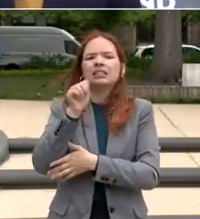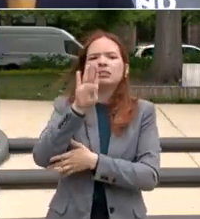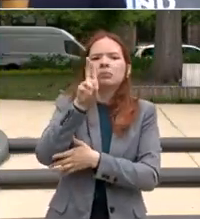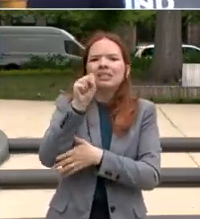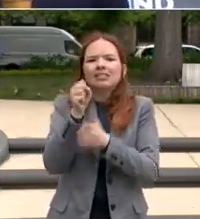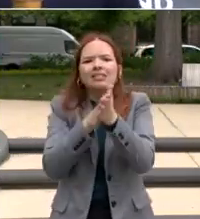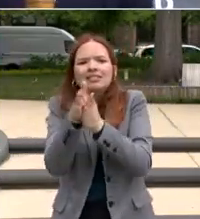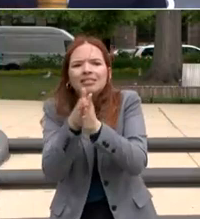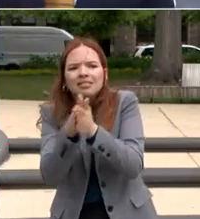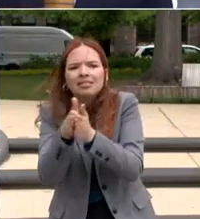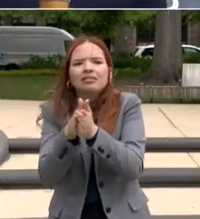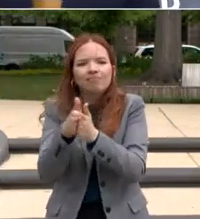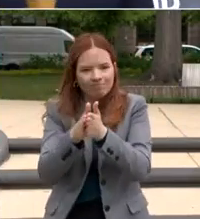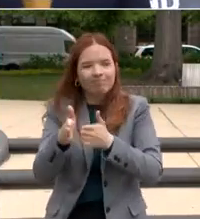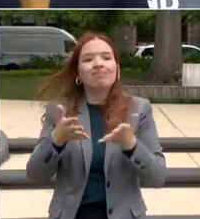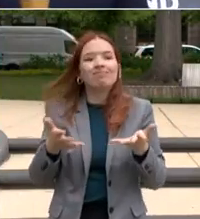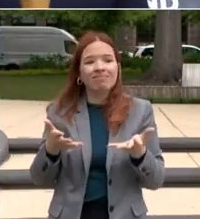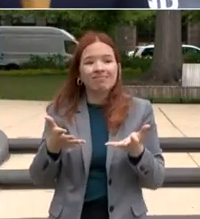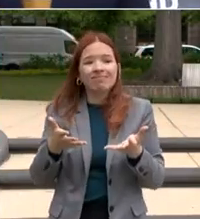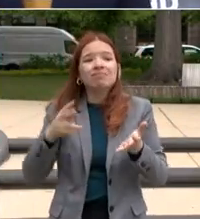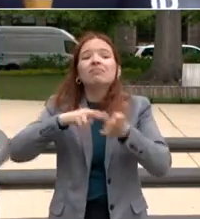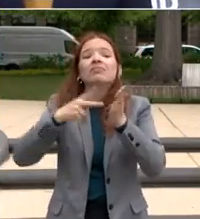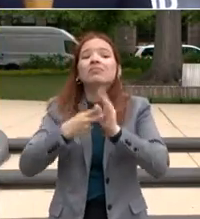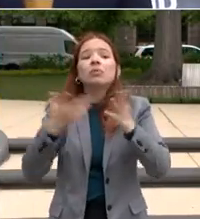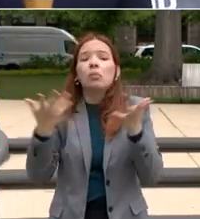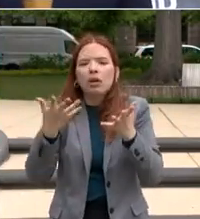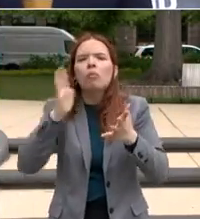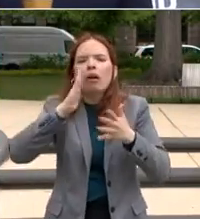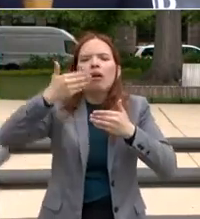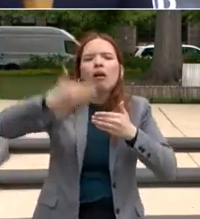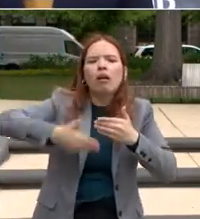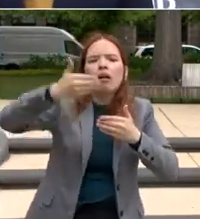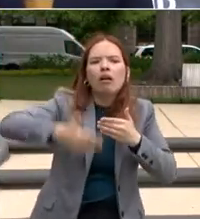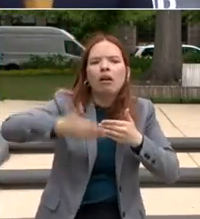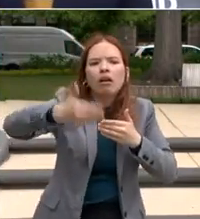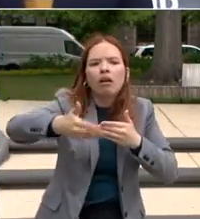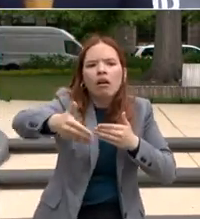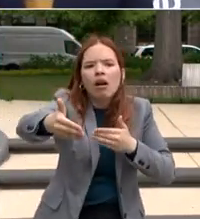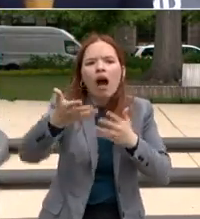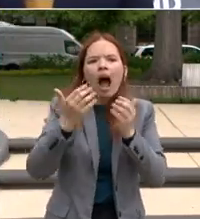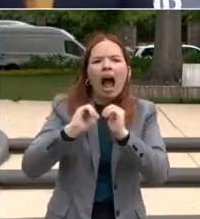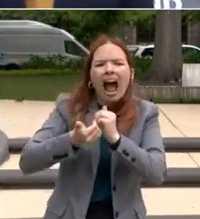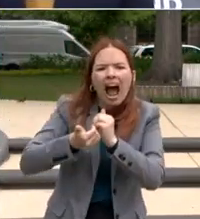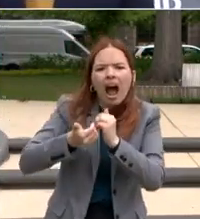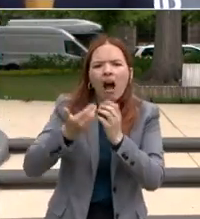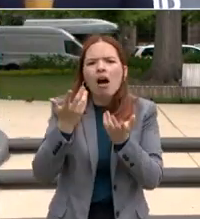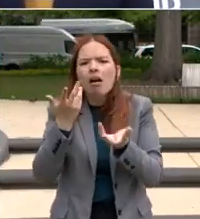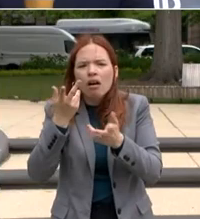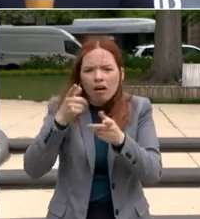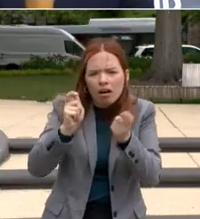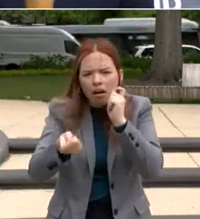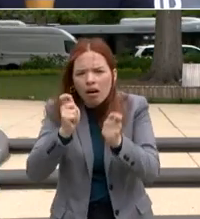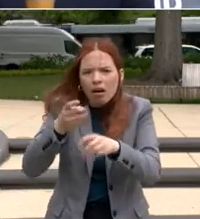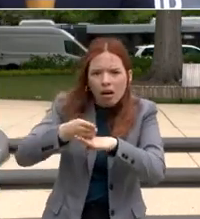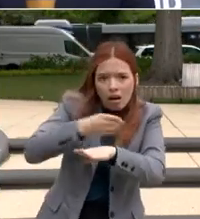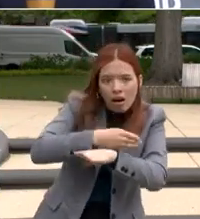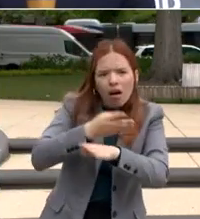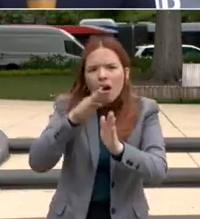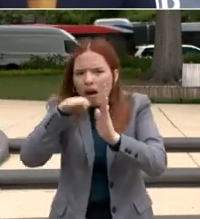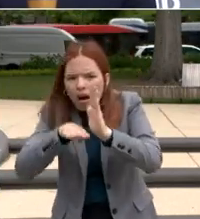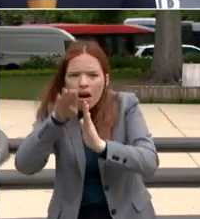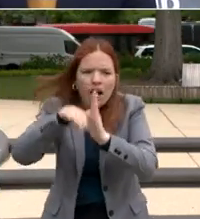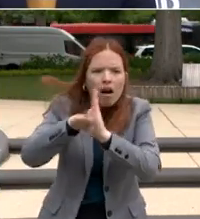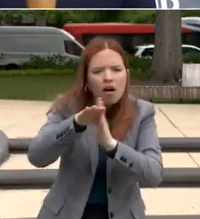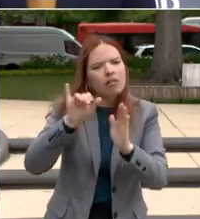the frequencies in our downtown and how we not only improve frequency on K Street, but throughout our system. And